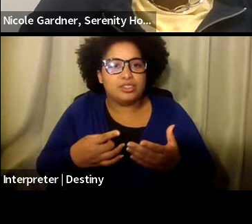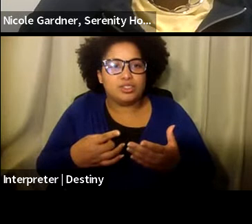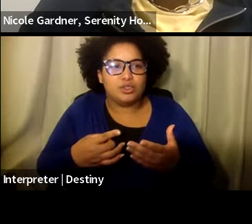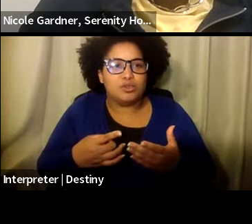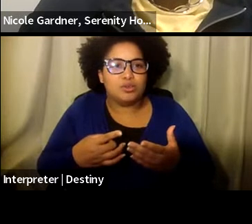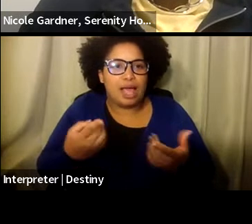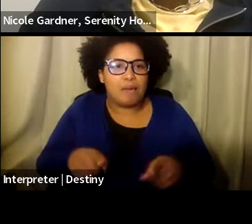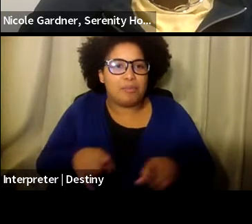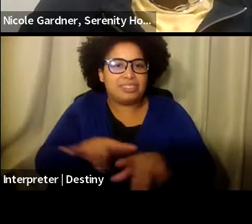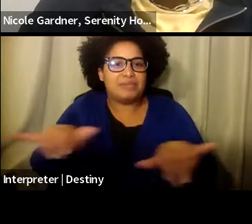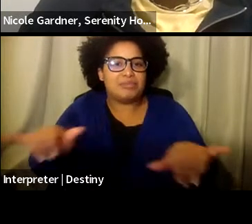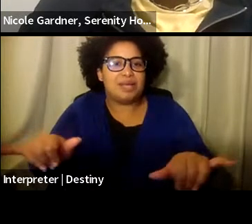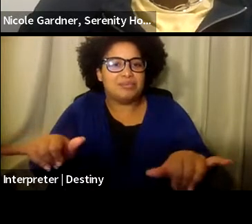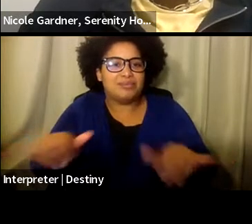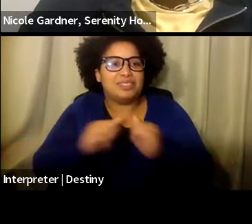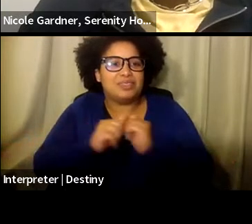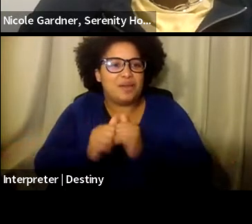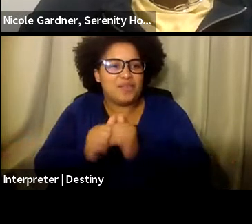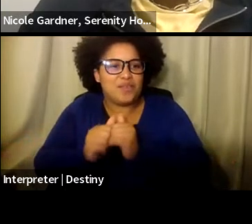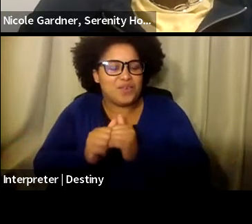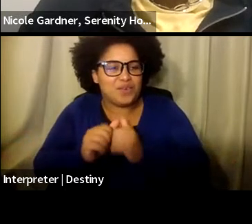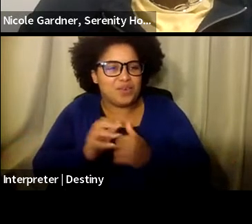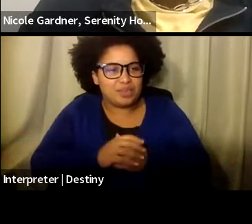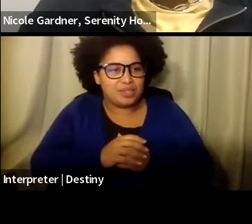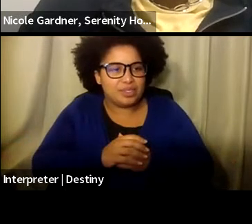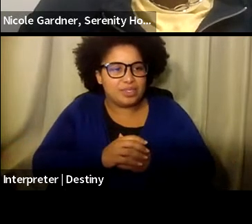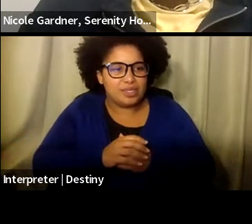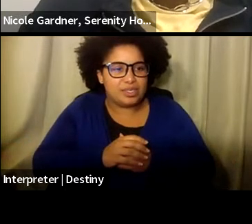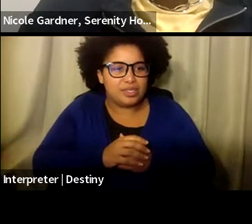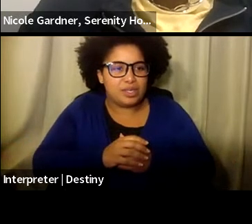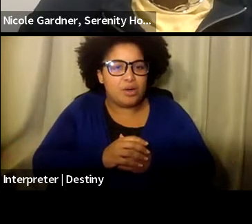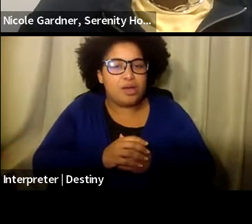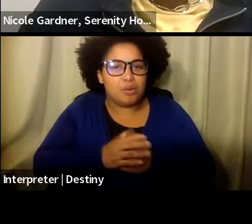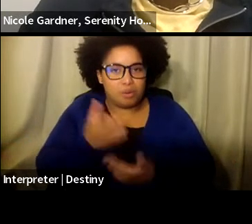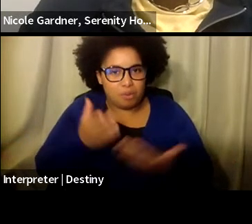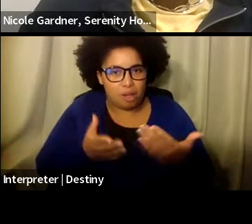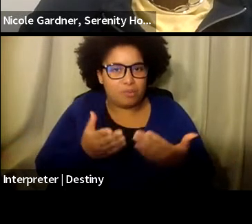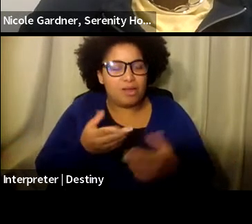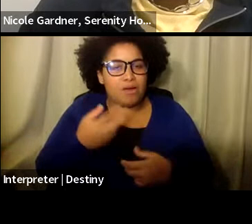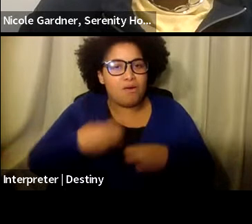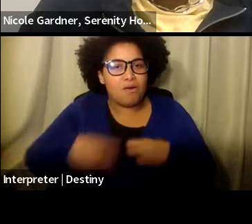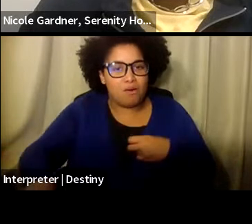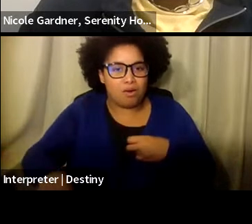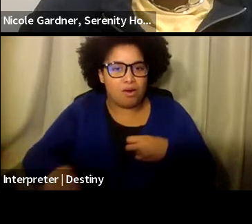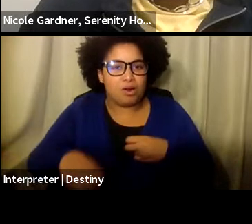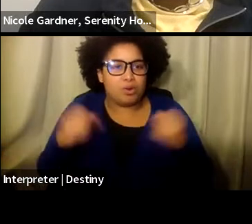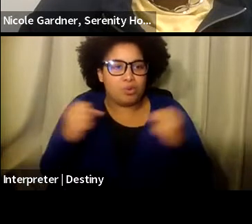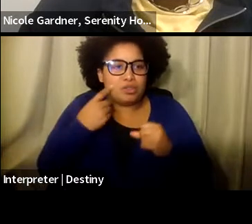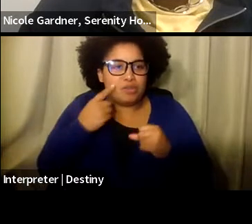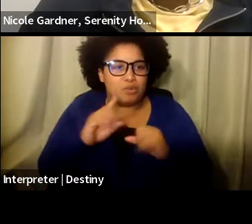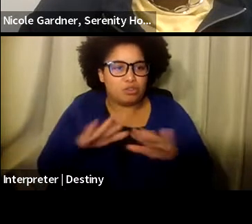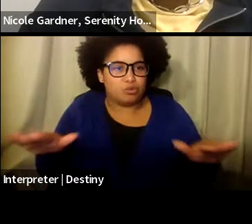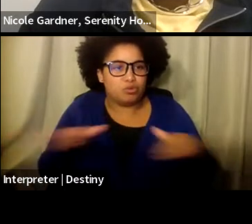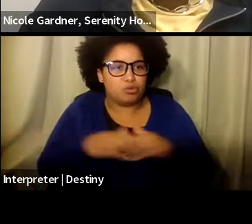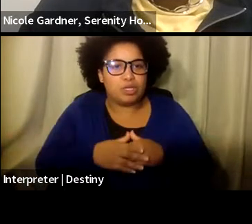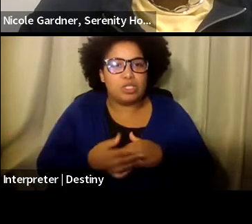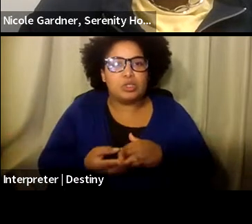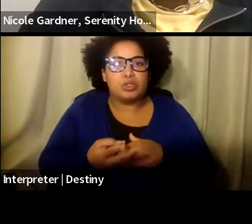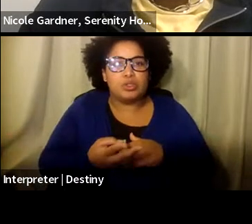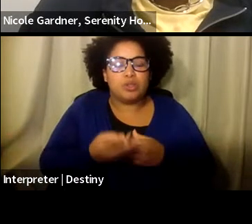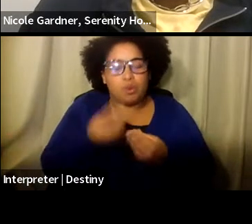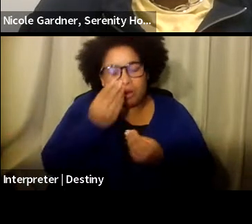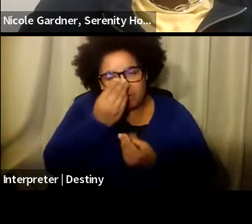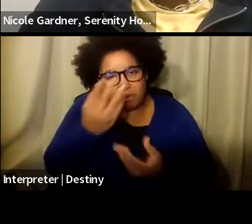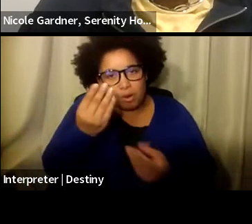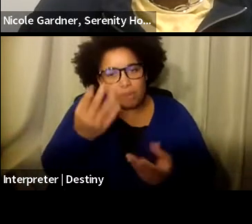so it's going to probably be a pretty hard winter for our children. So messaging to parents around the